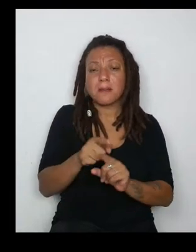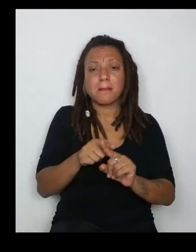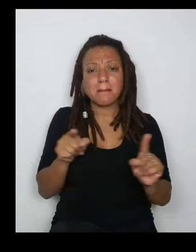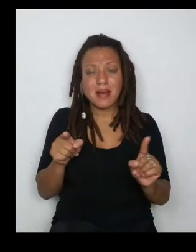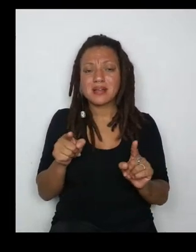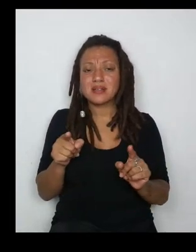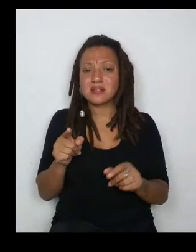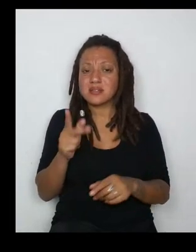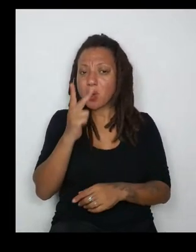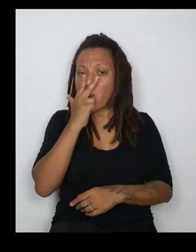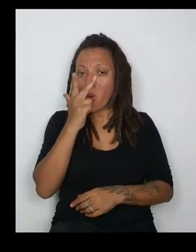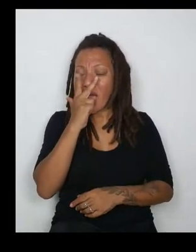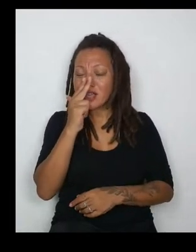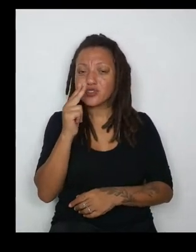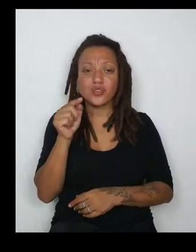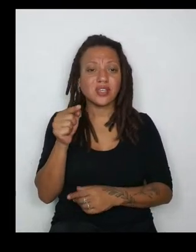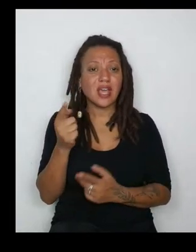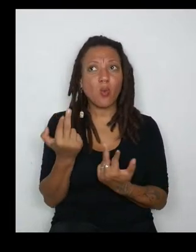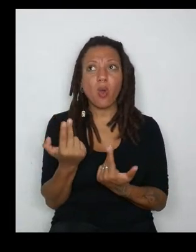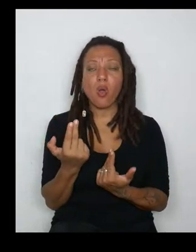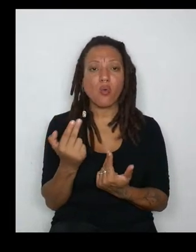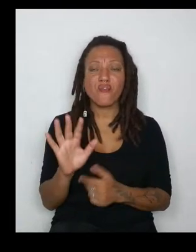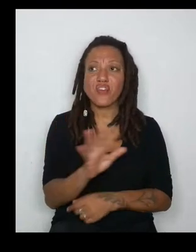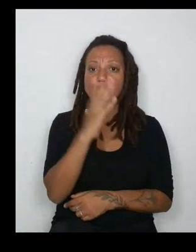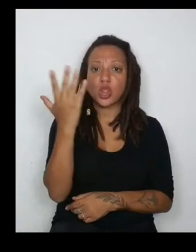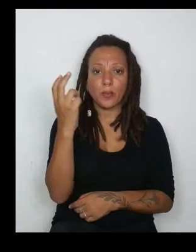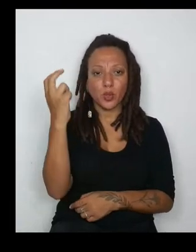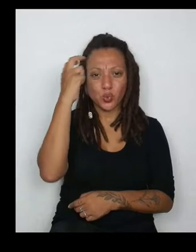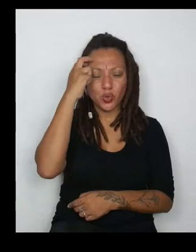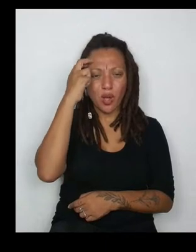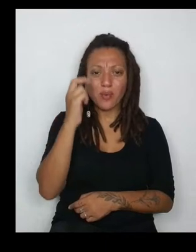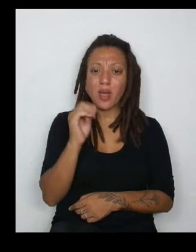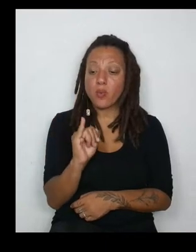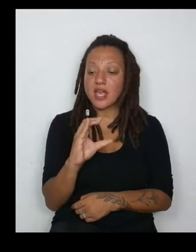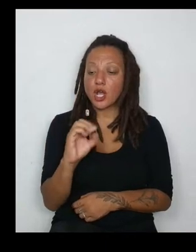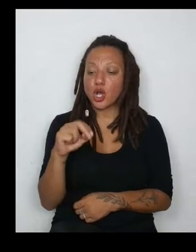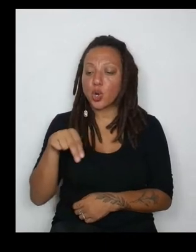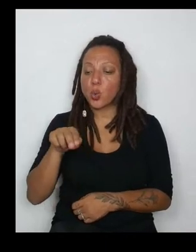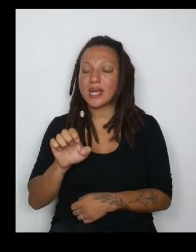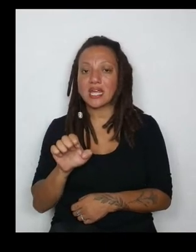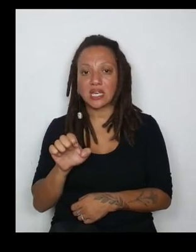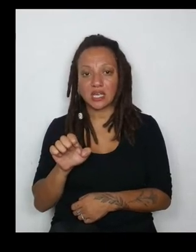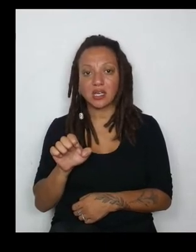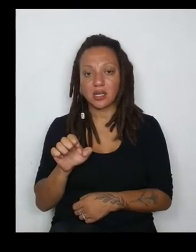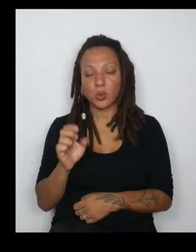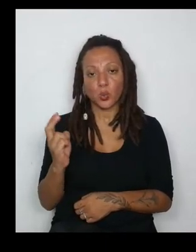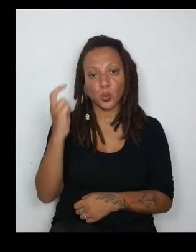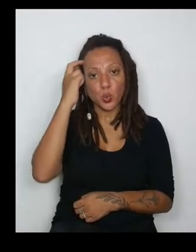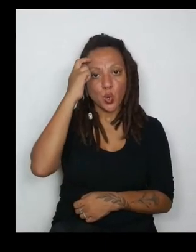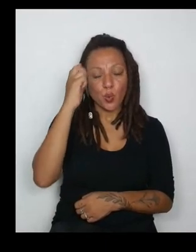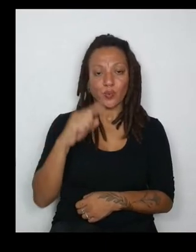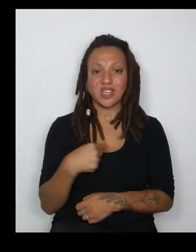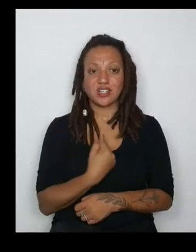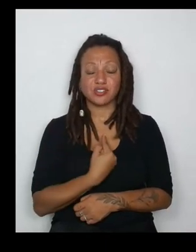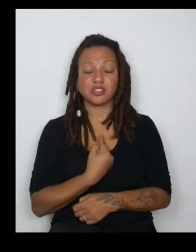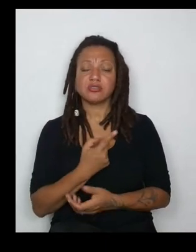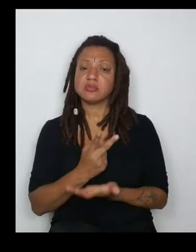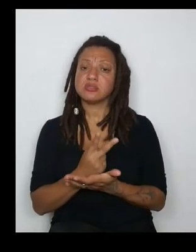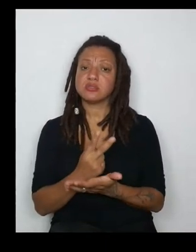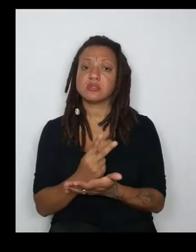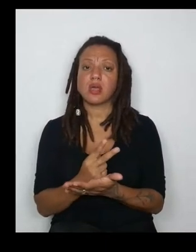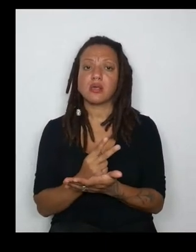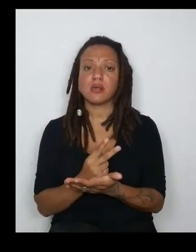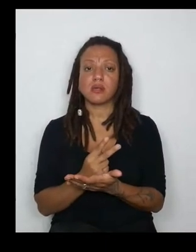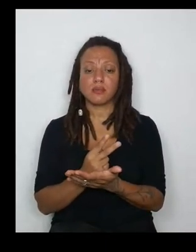icon that we are constantly going to be falling into the same kinds of racist and sexist traps